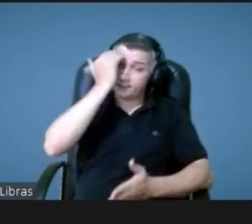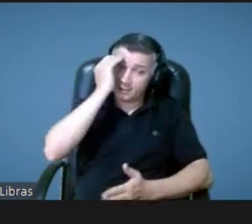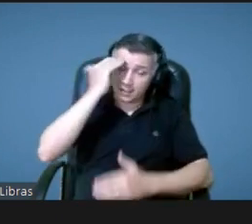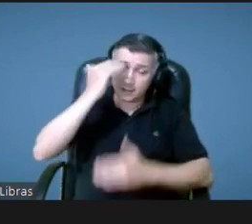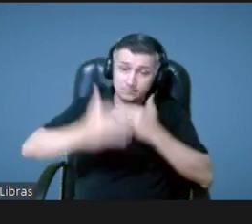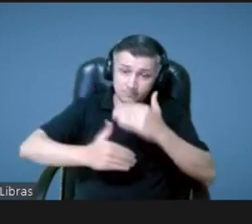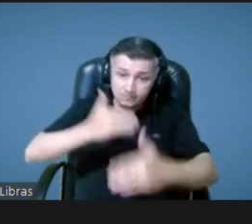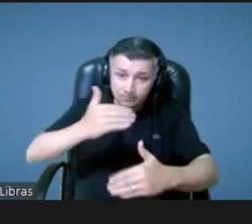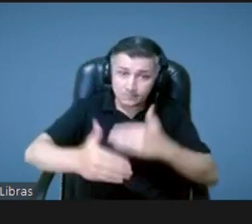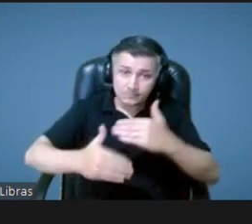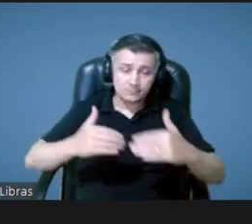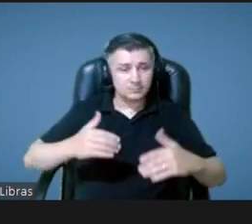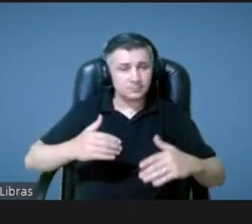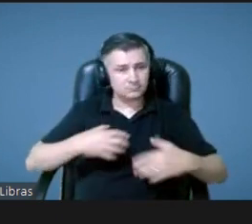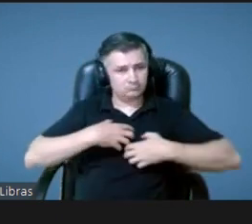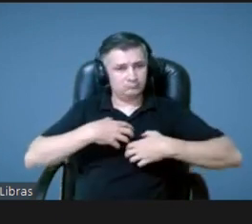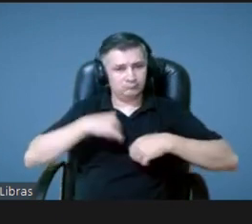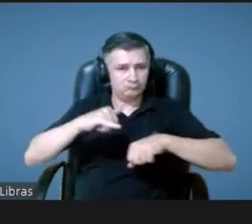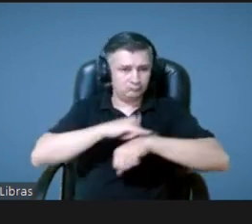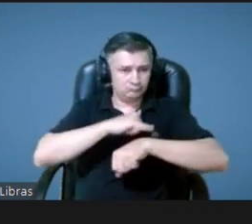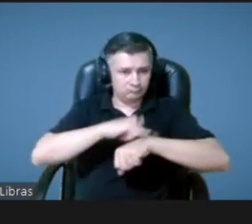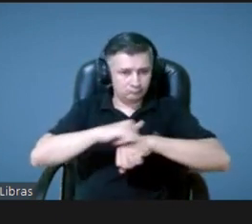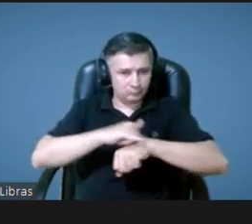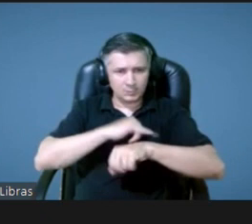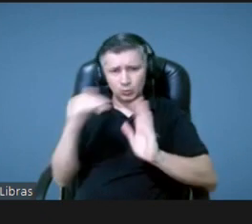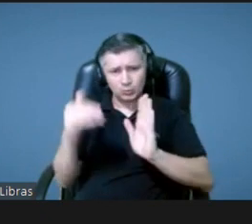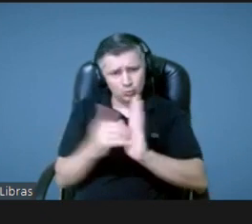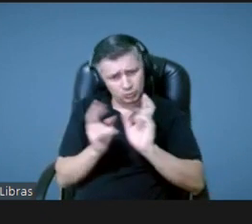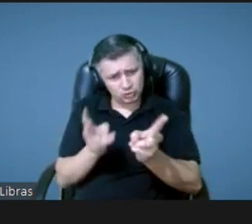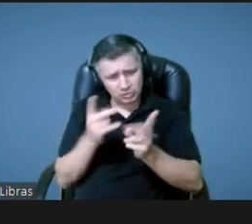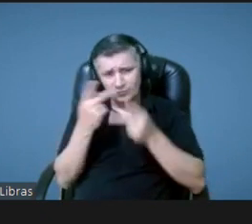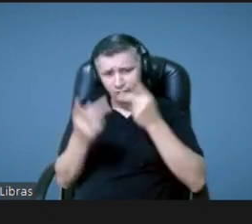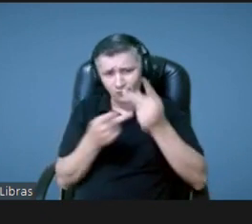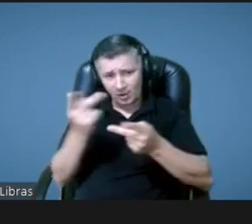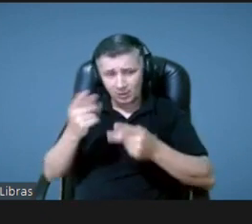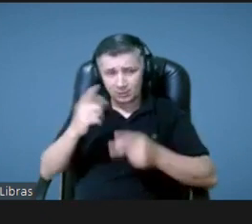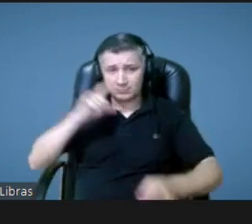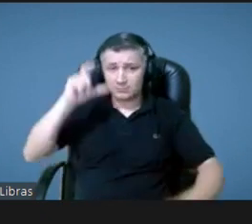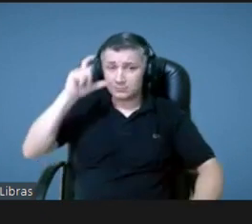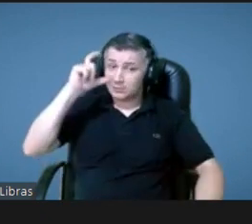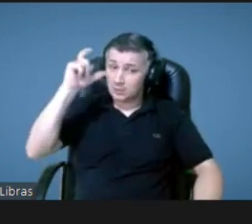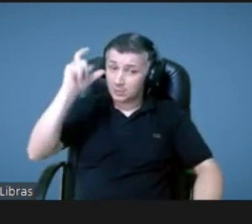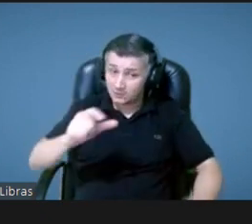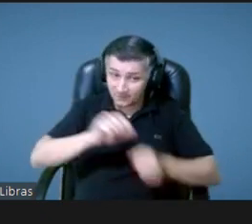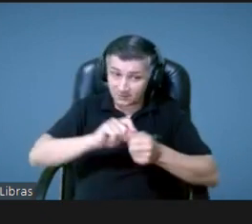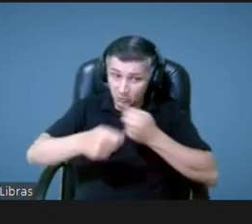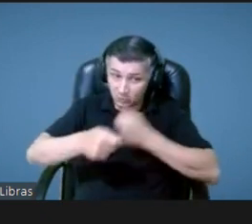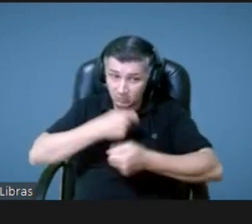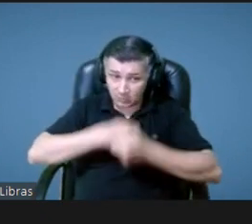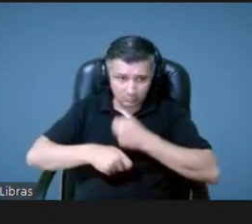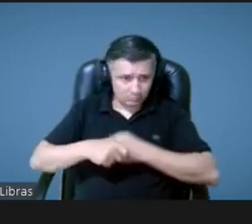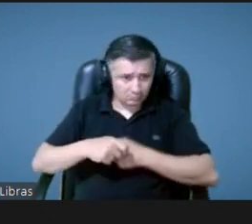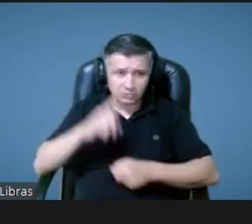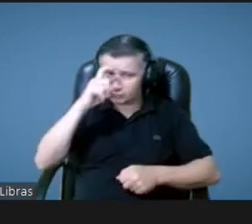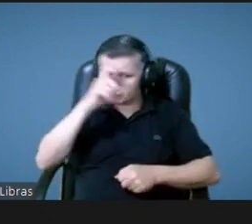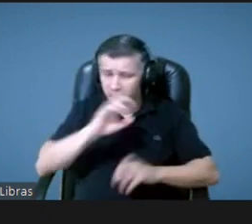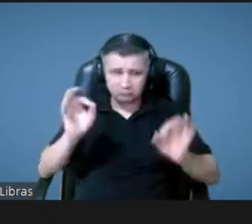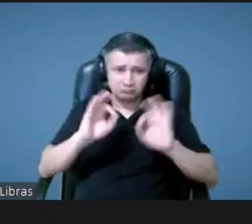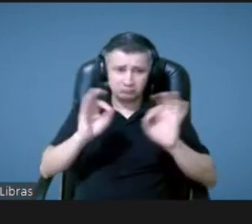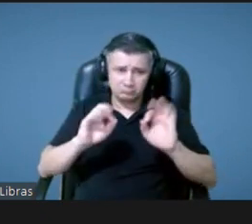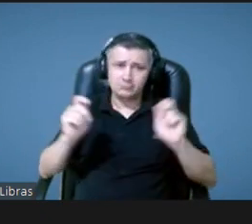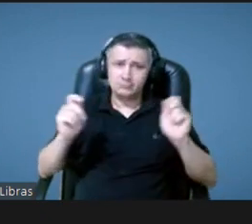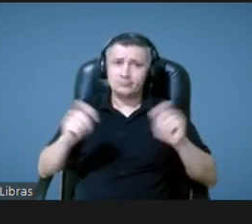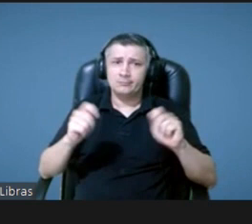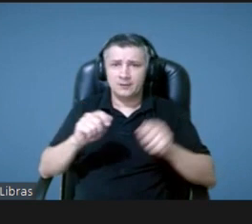good financial partners who understand this. And whenever we wanted to do this kind